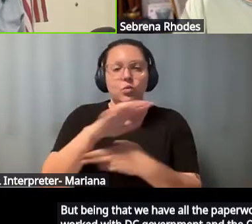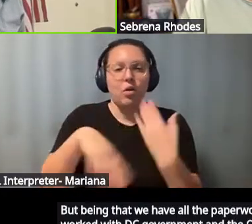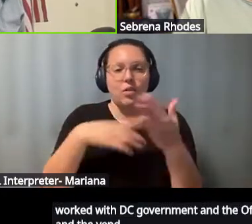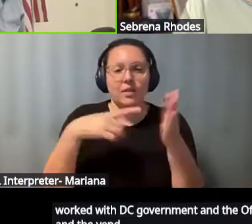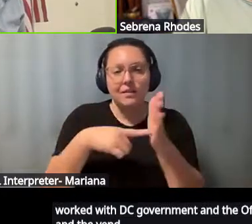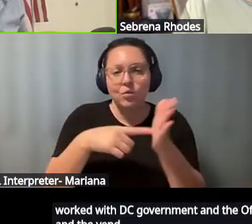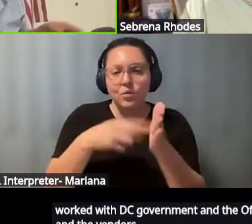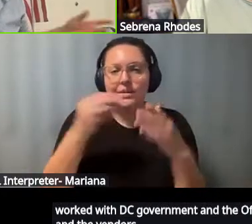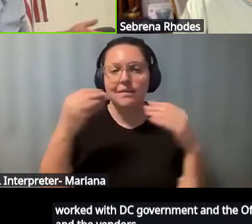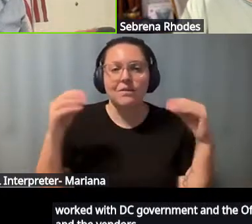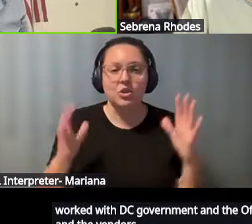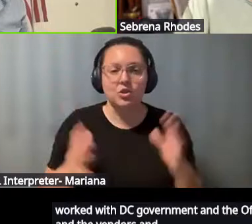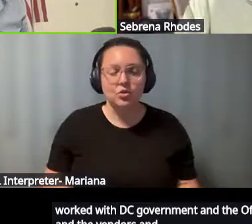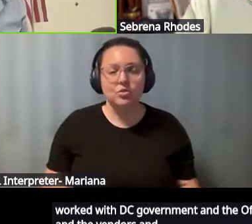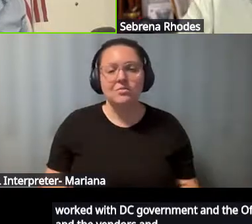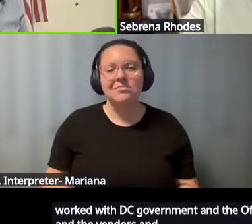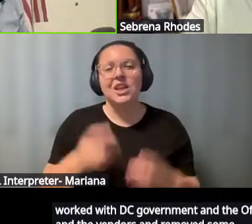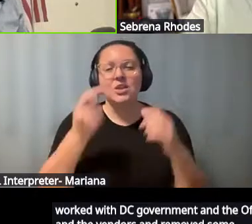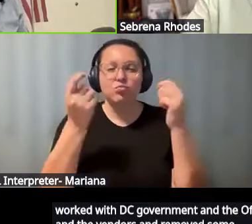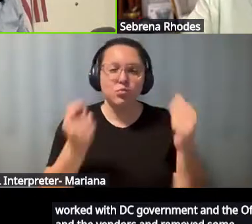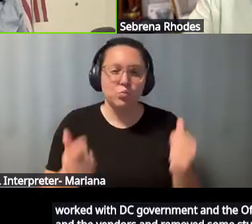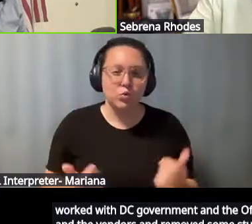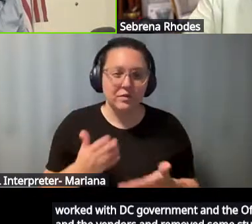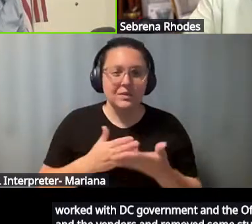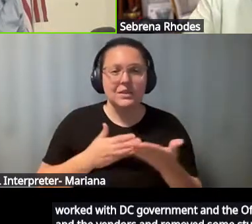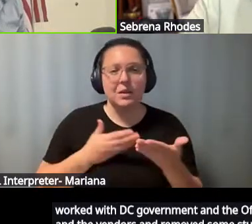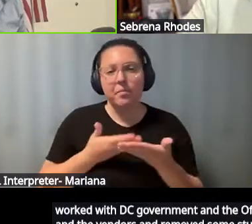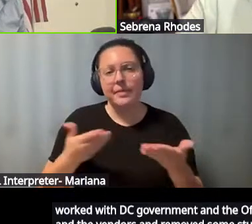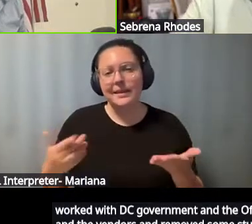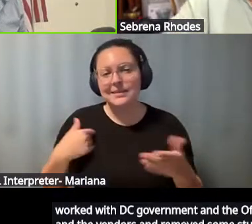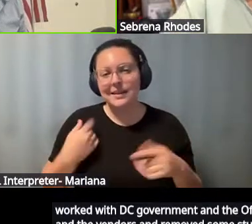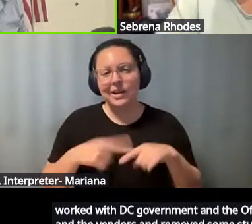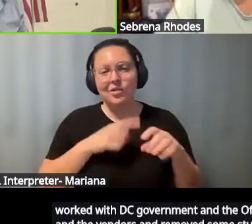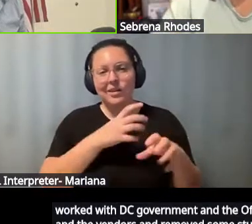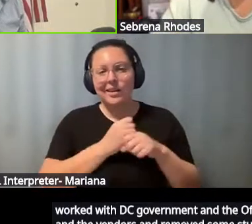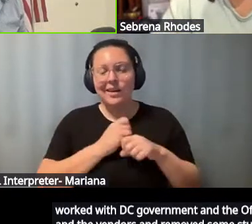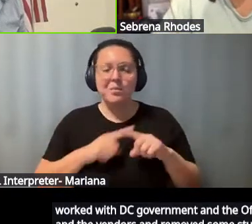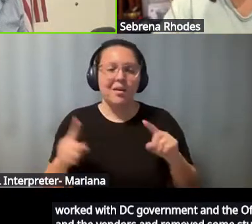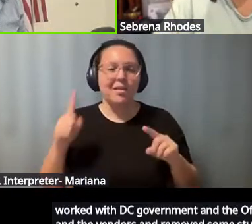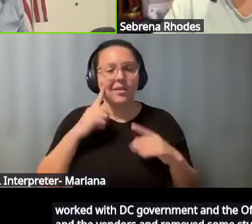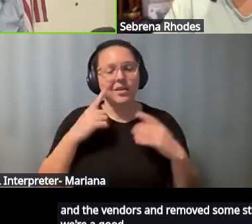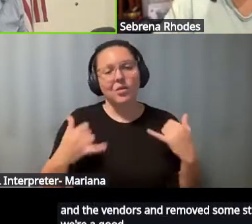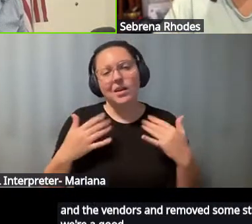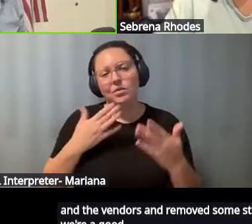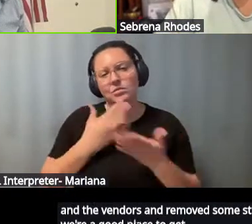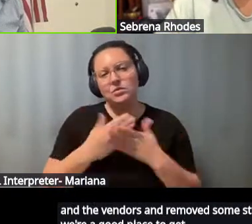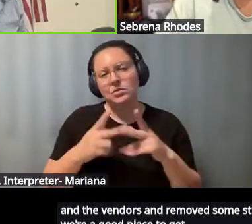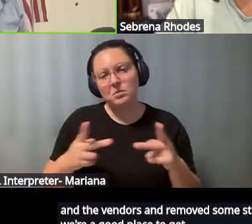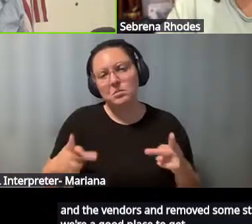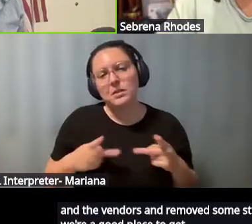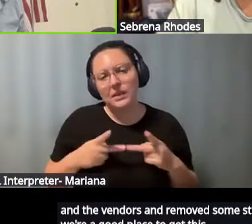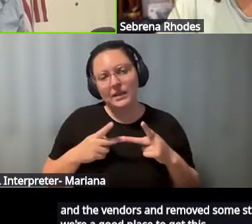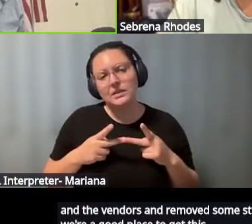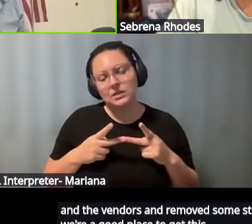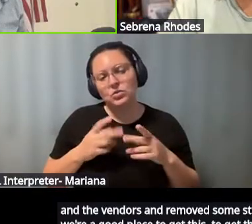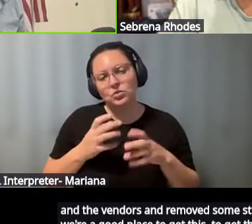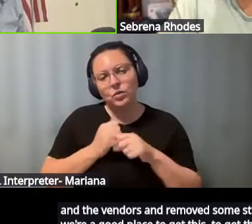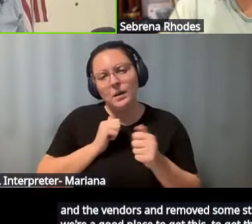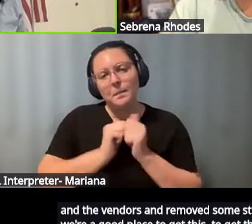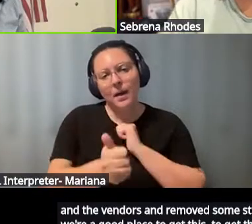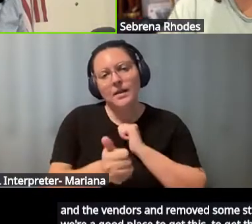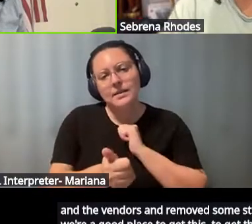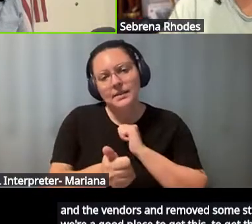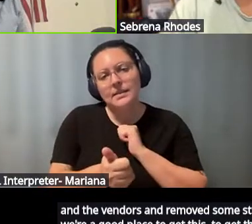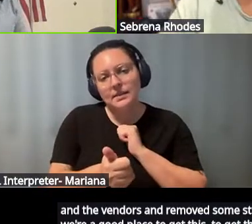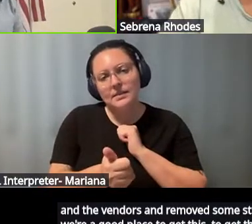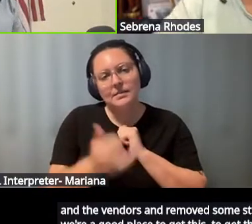vendors and removed some stuff that I couldn't get. I think right now we're a good place to get this passed if my